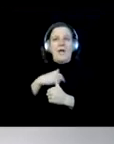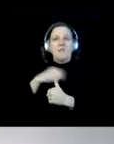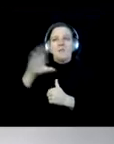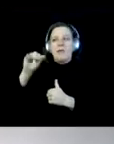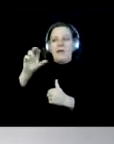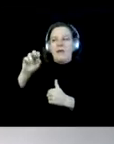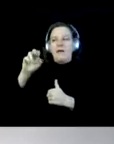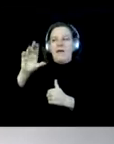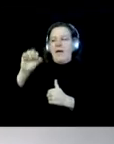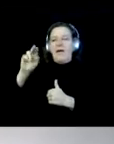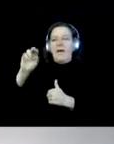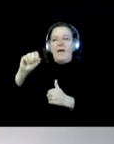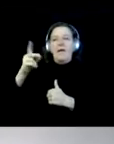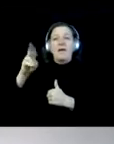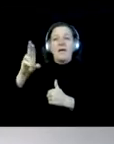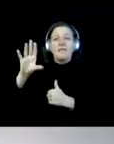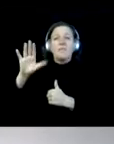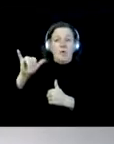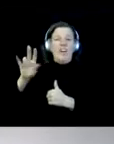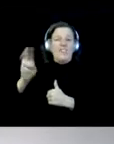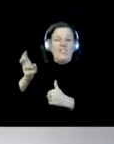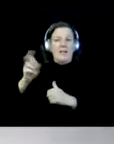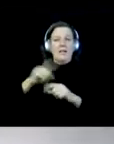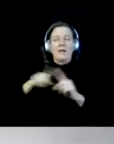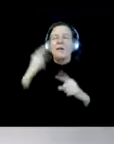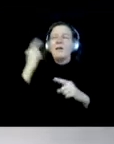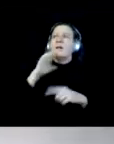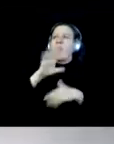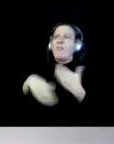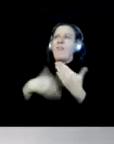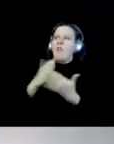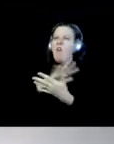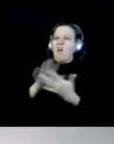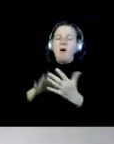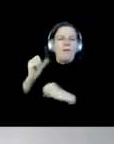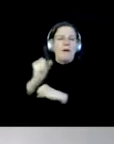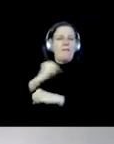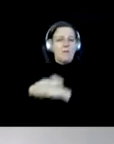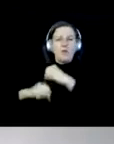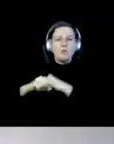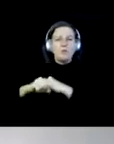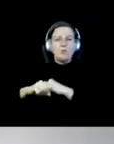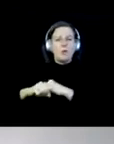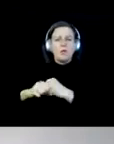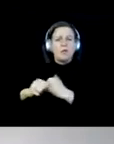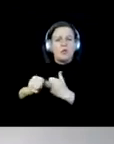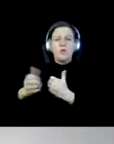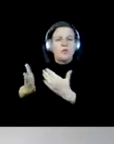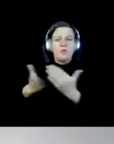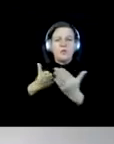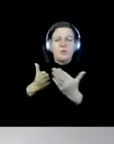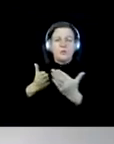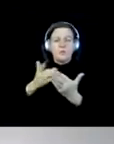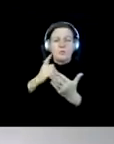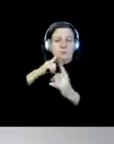just realize how all of those structures are serving their bottom line. And of course, everyone talks about that all the time.